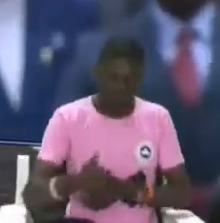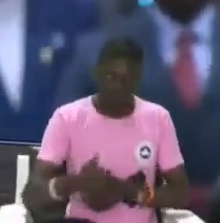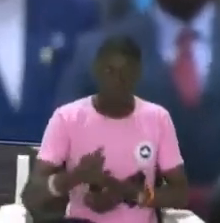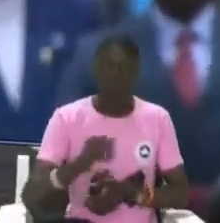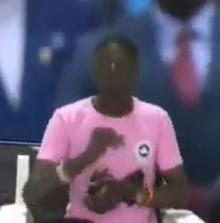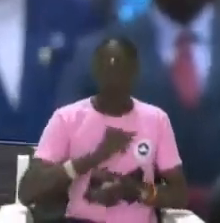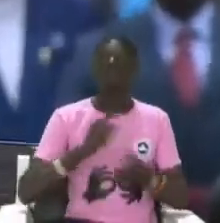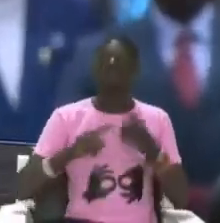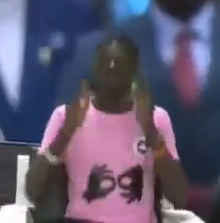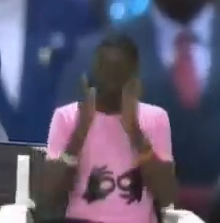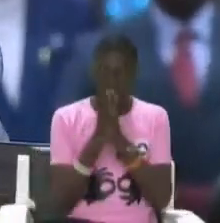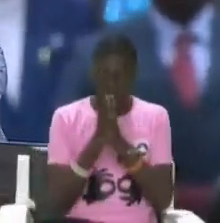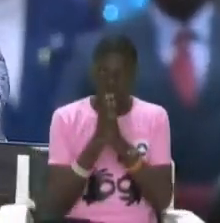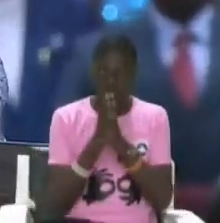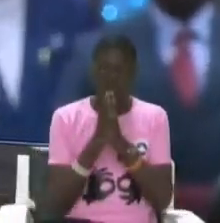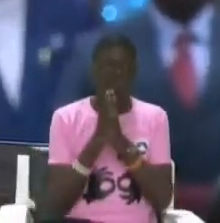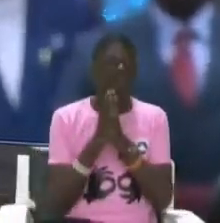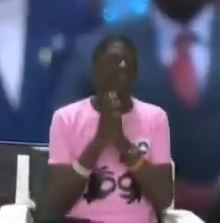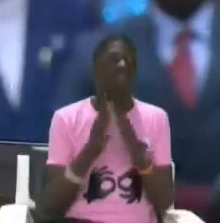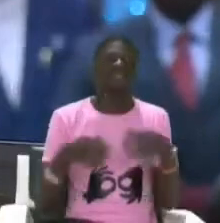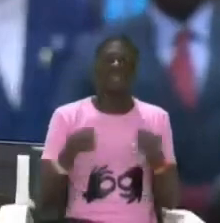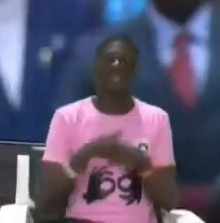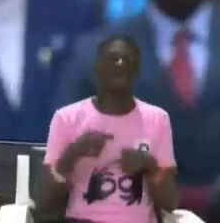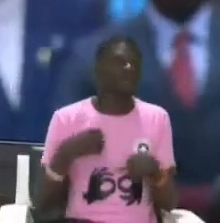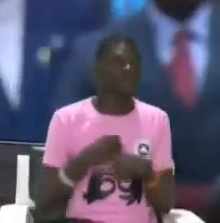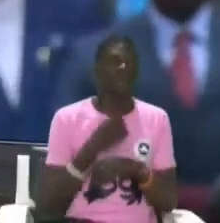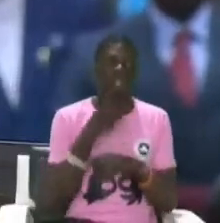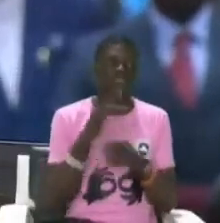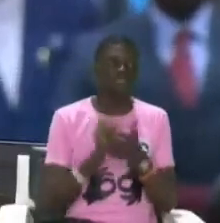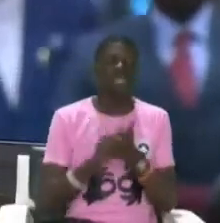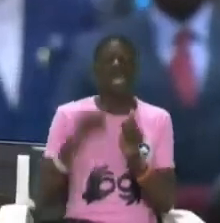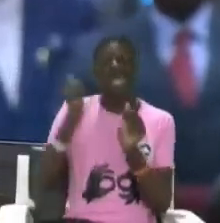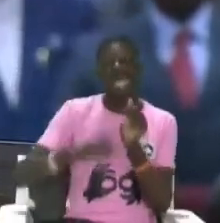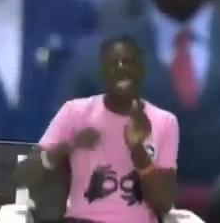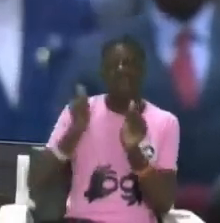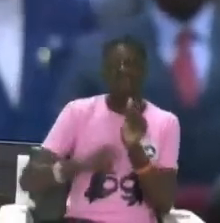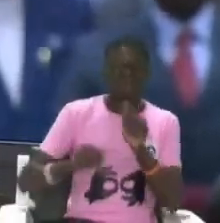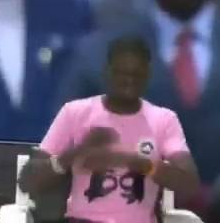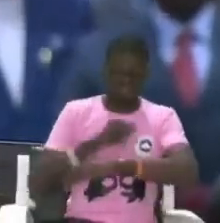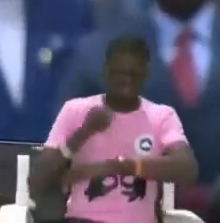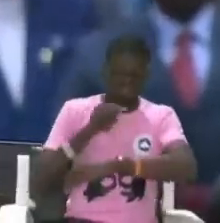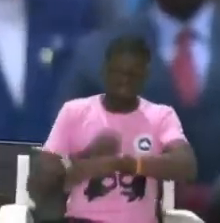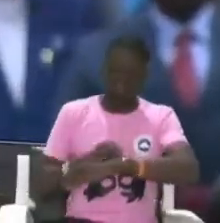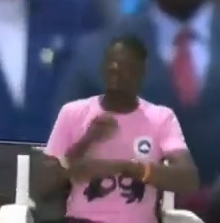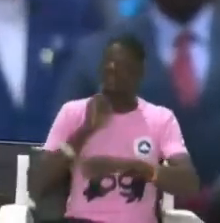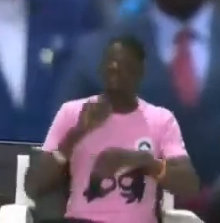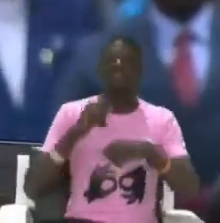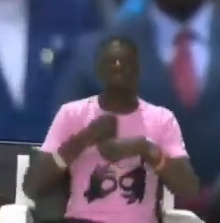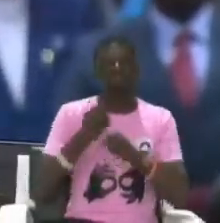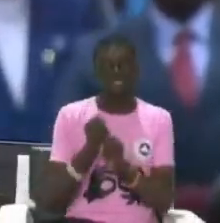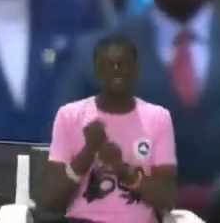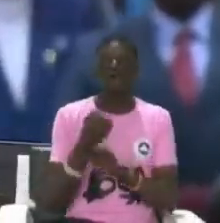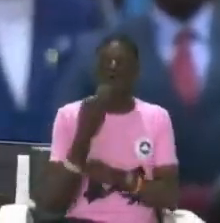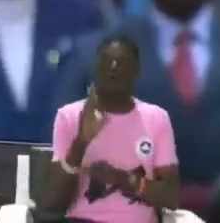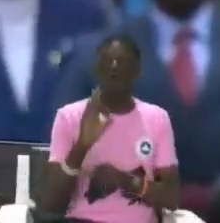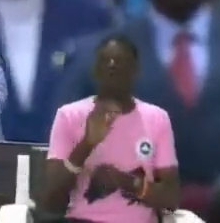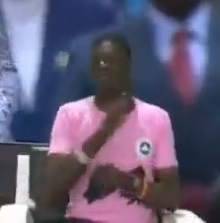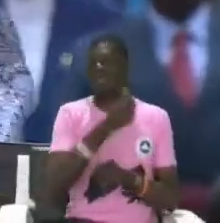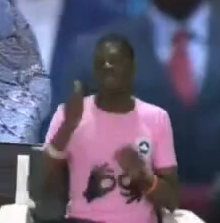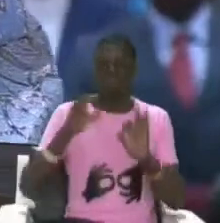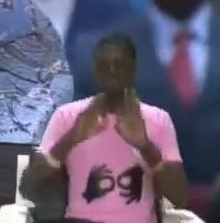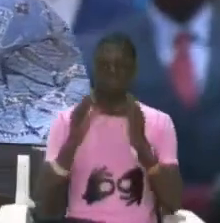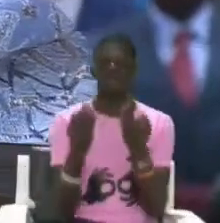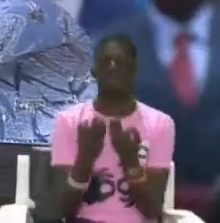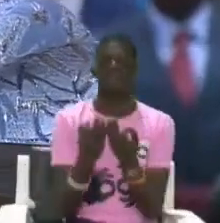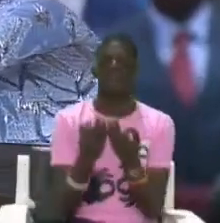us to pray. Like we said, every nation is made up of families. I want